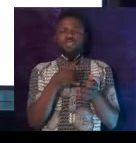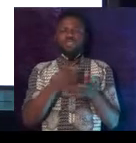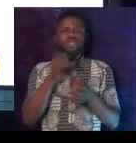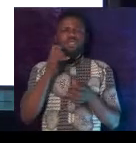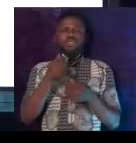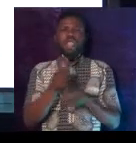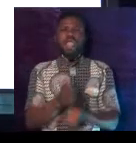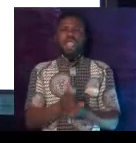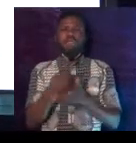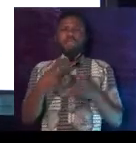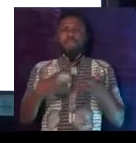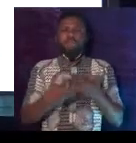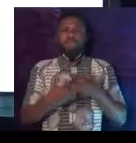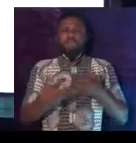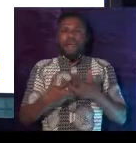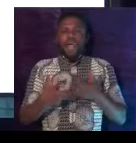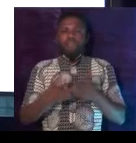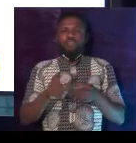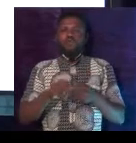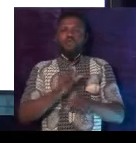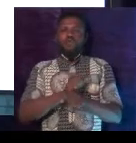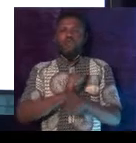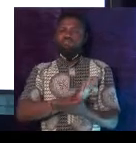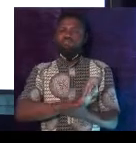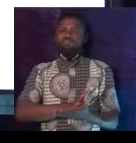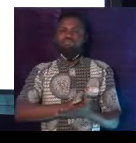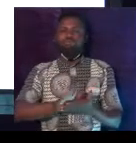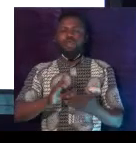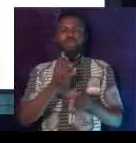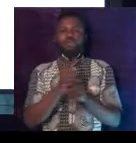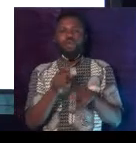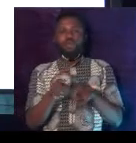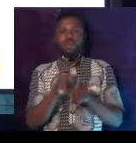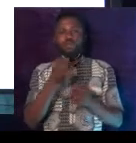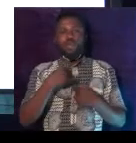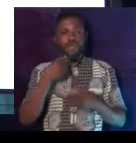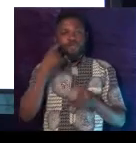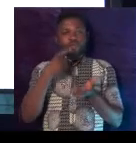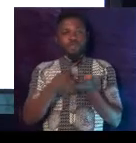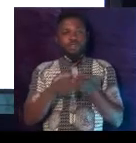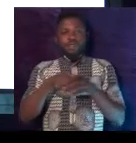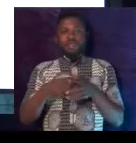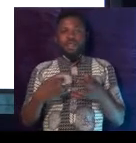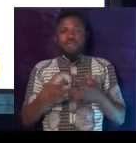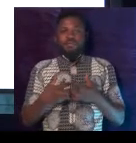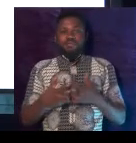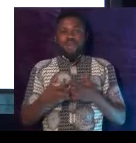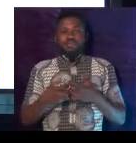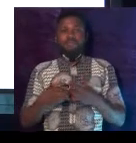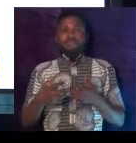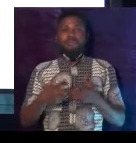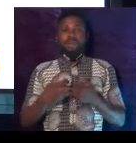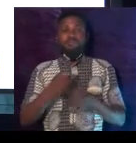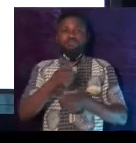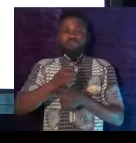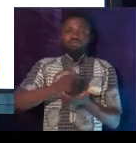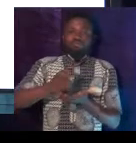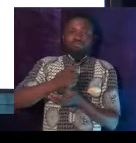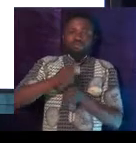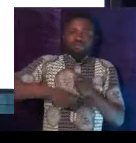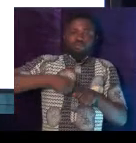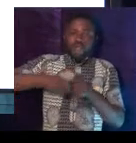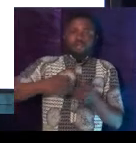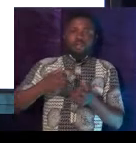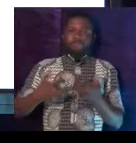it, it helps the machine to work effectively. Just like you have noticed in grinding machine, the metal one, you see that